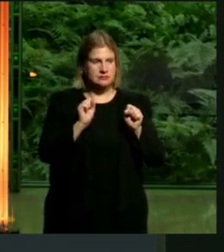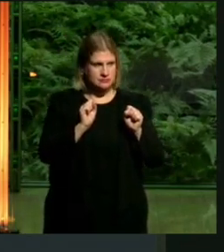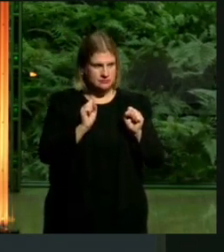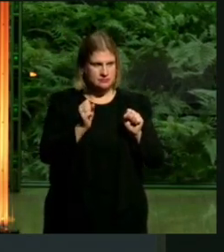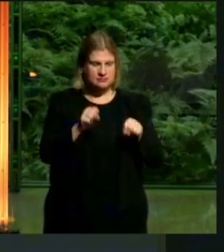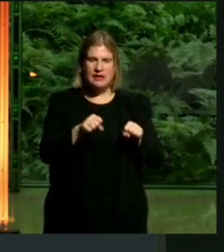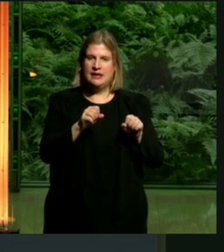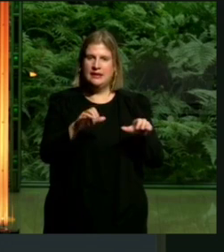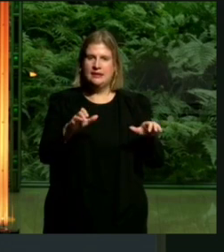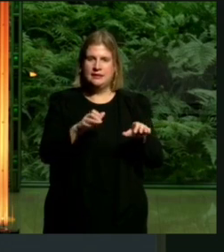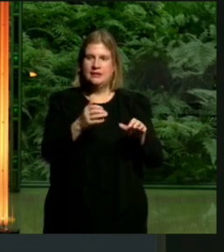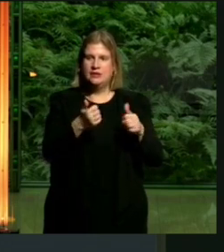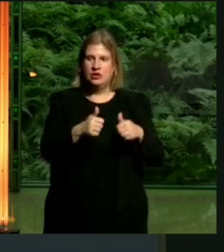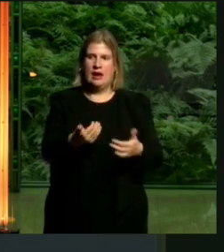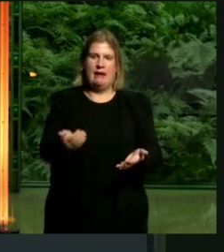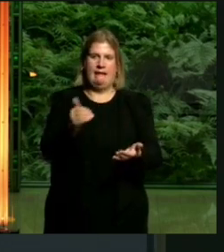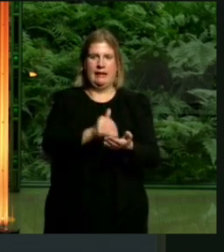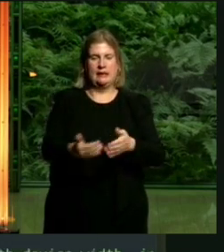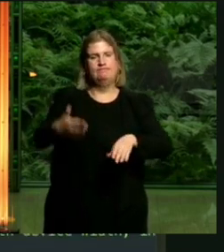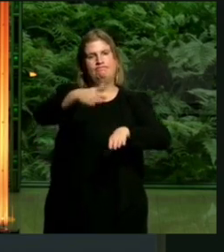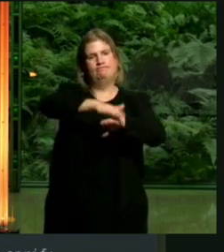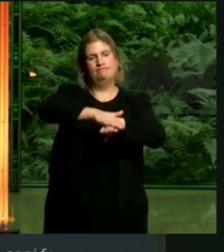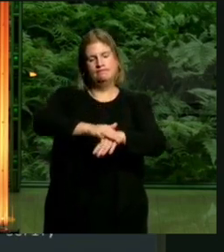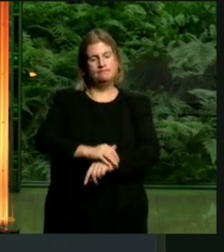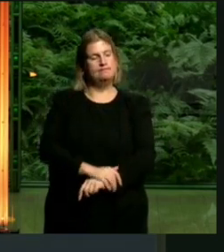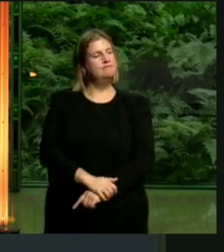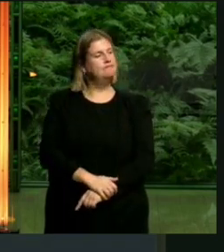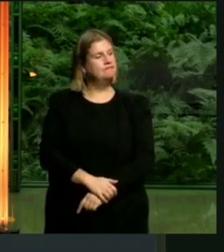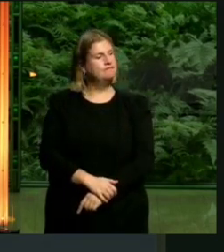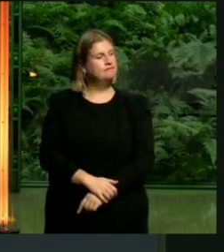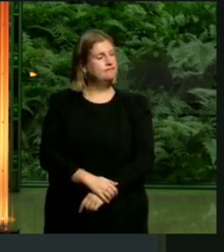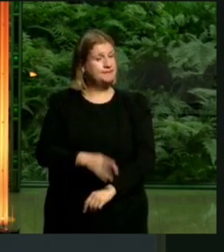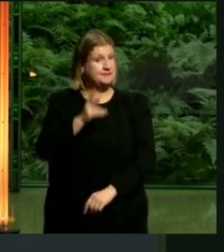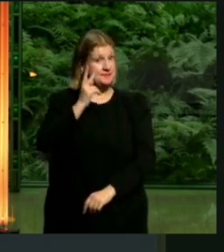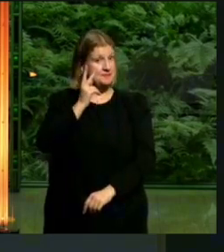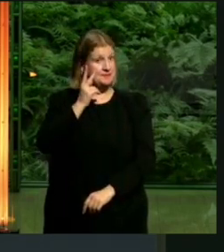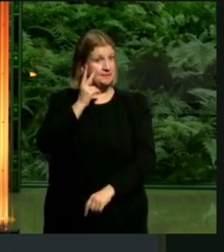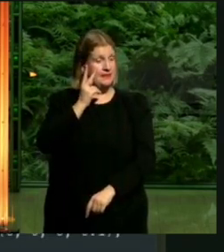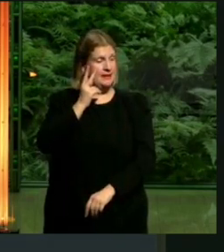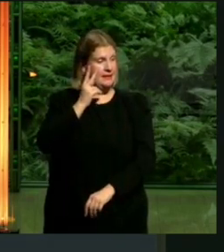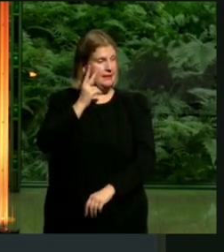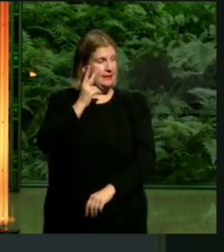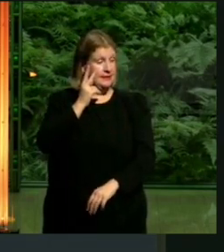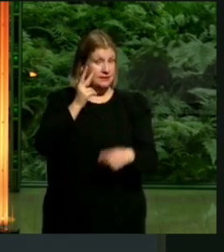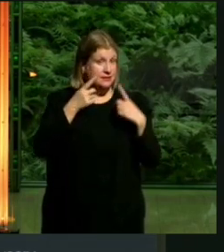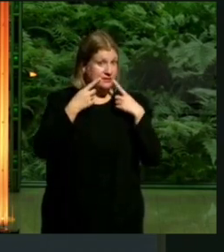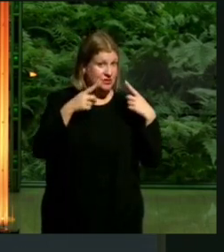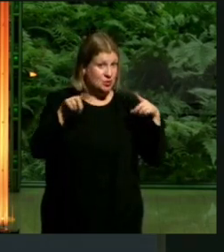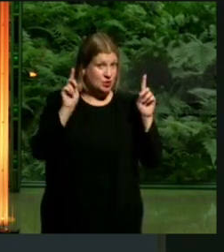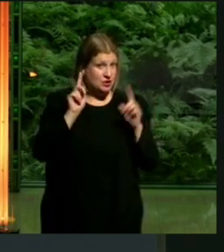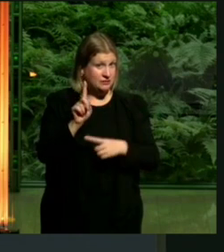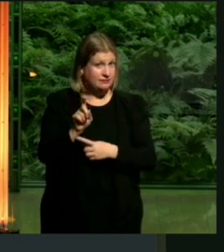well. So let's see what it does. And more importantly, does it work?